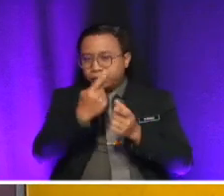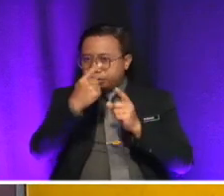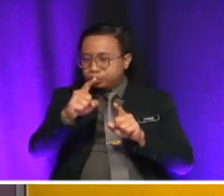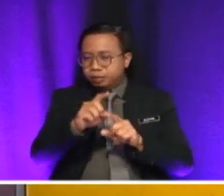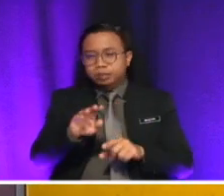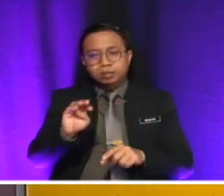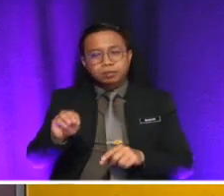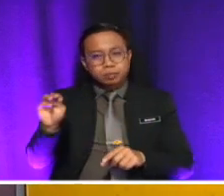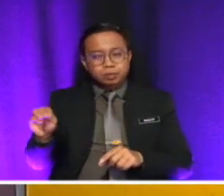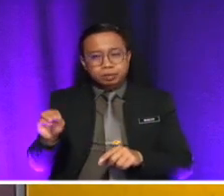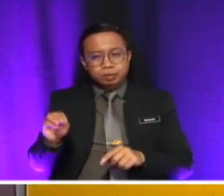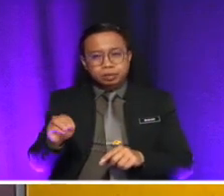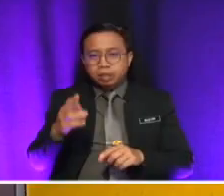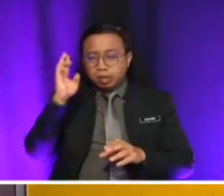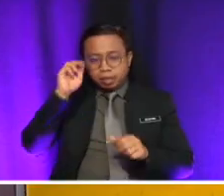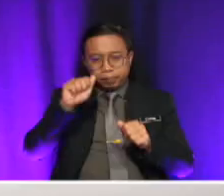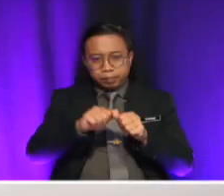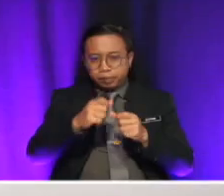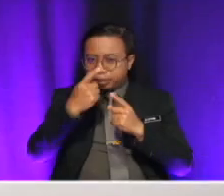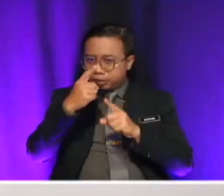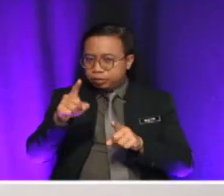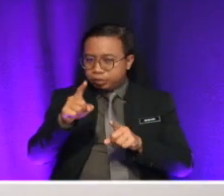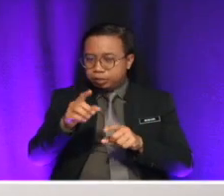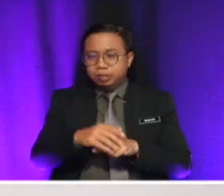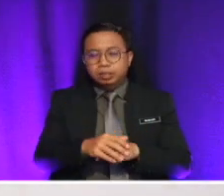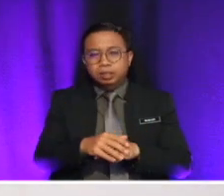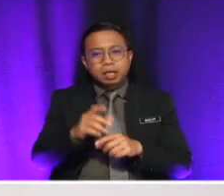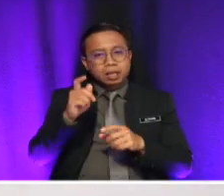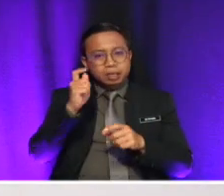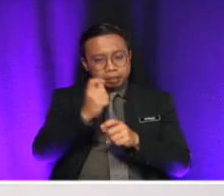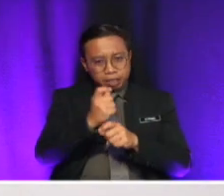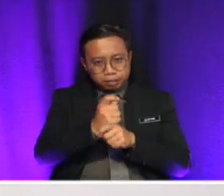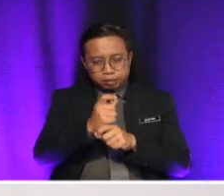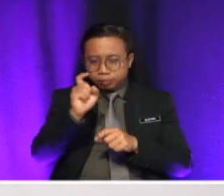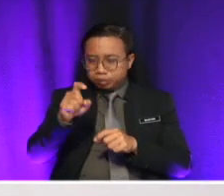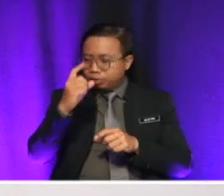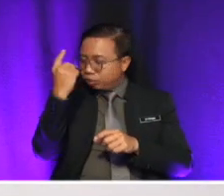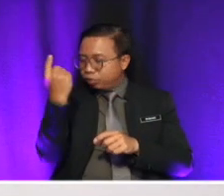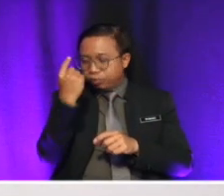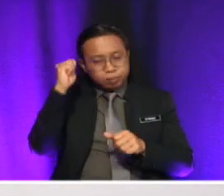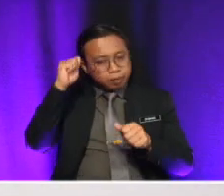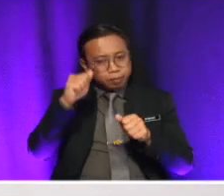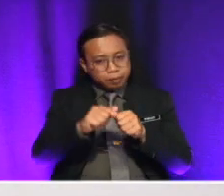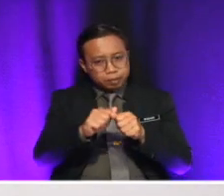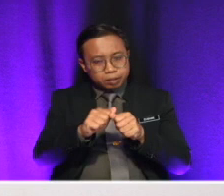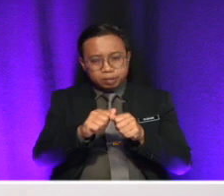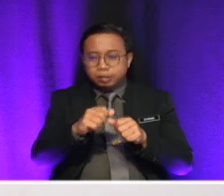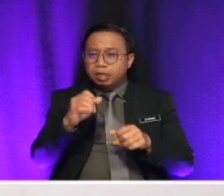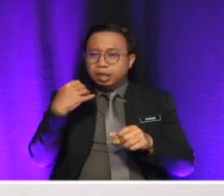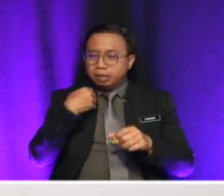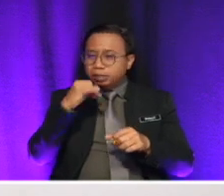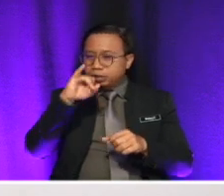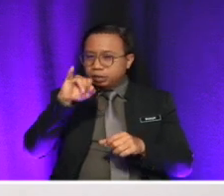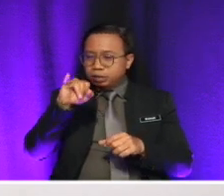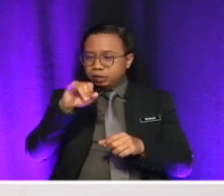students, remember when you are answering gap filling tasks, always remember that there is a justification that you have to